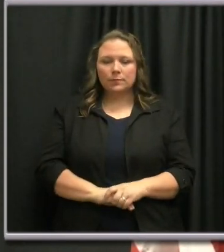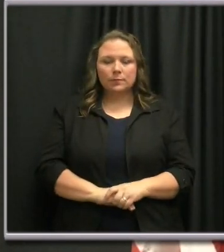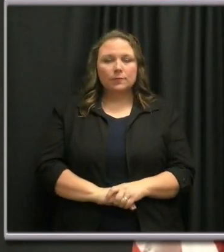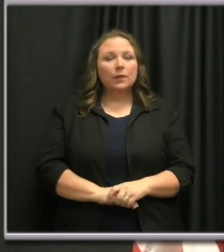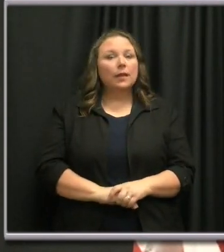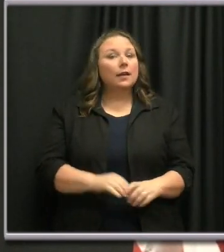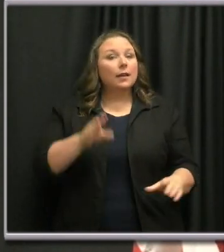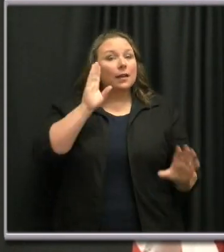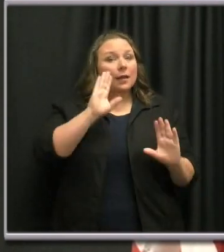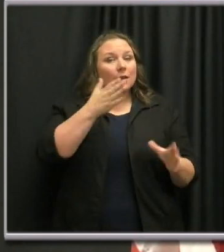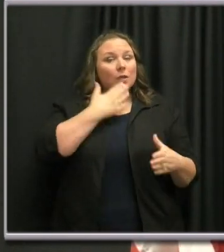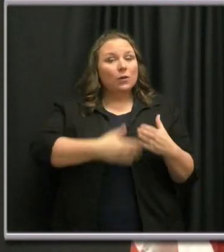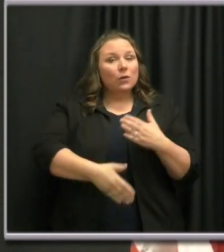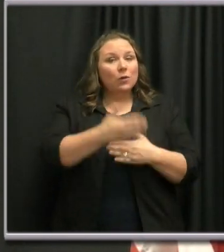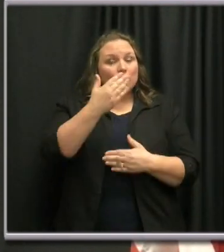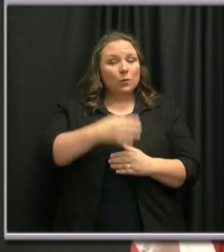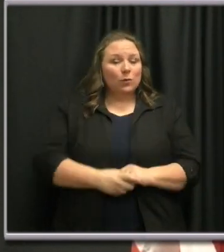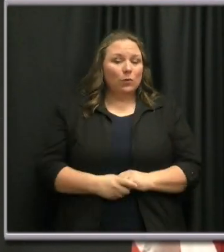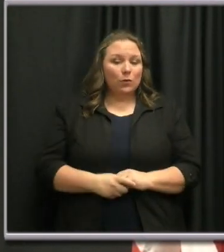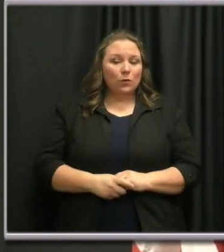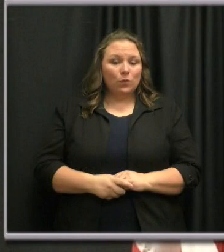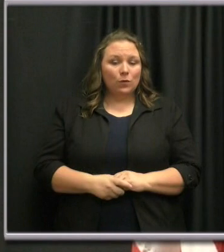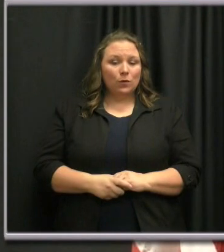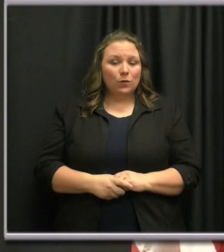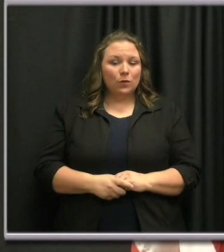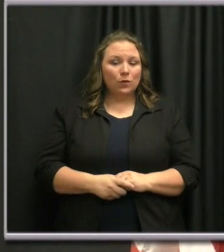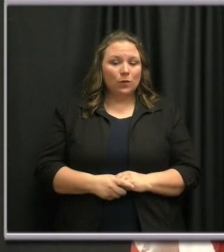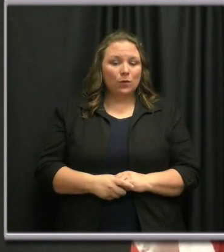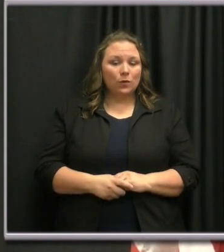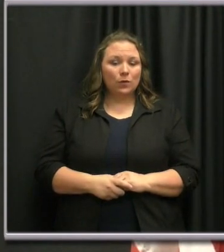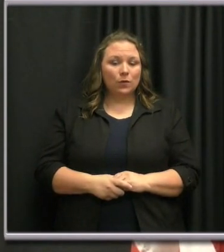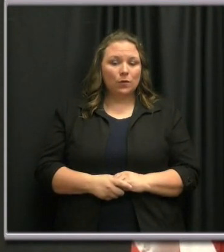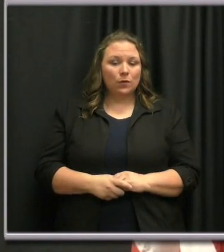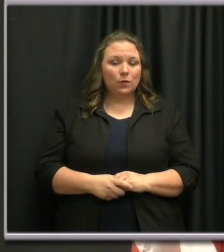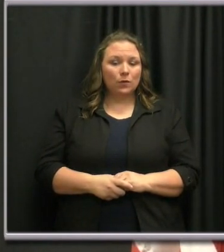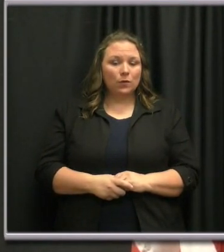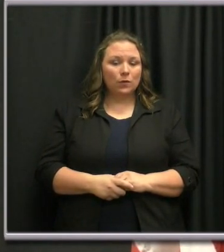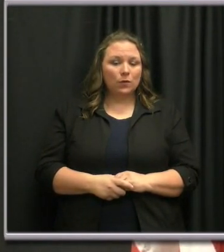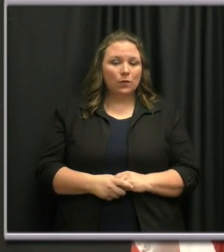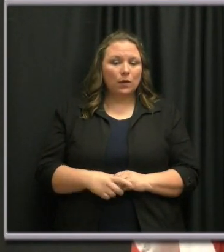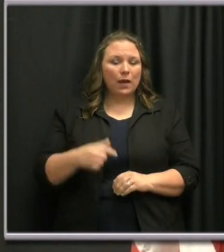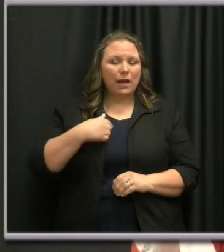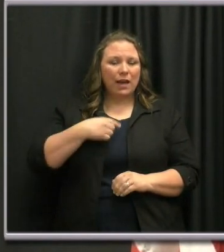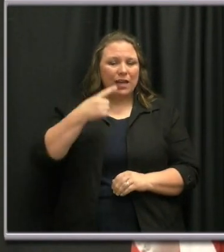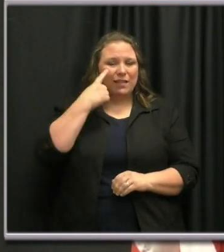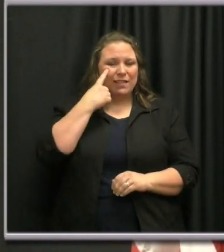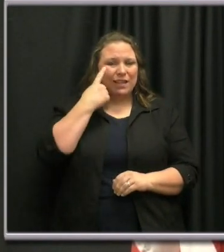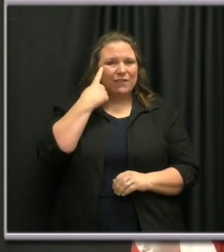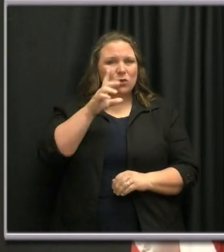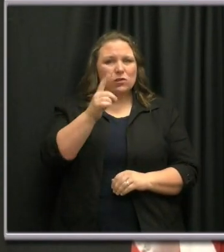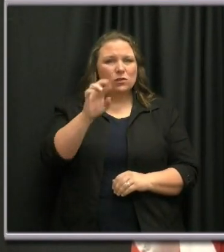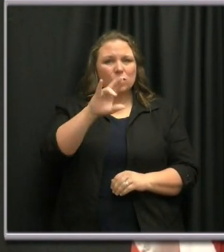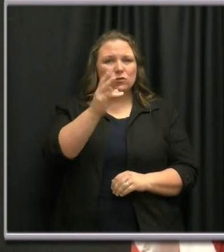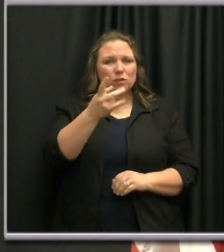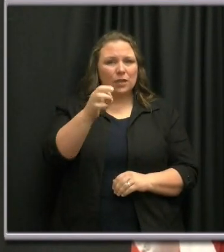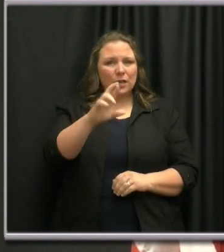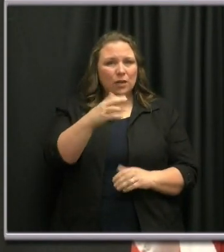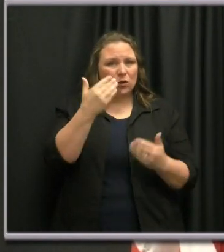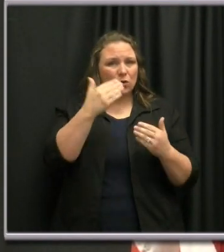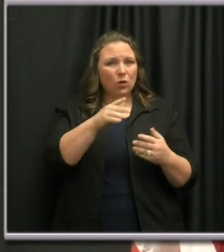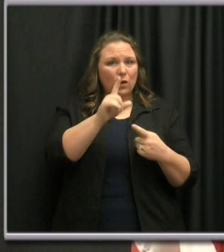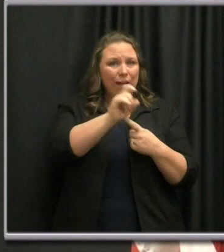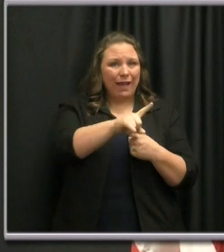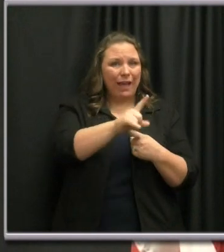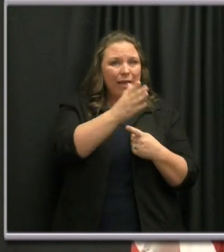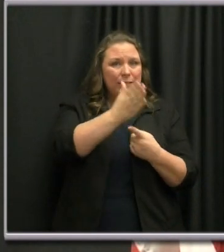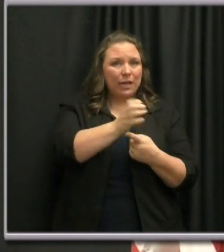Hi, good morning. And I have a couple of questions. I think they would probably be for Dr. Jahangir. Would you like me to ask one by